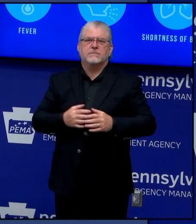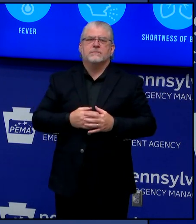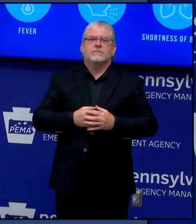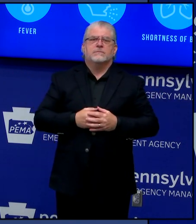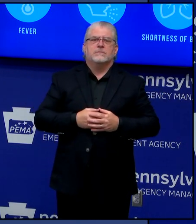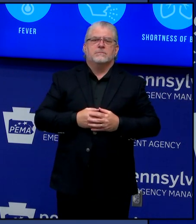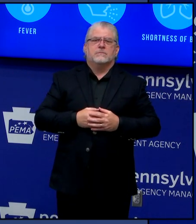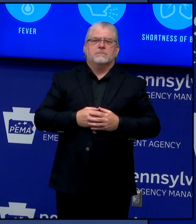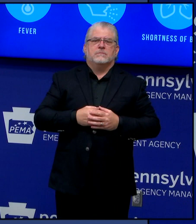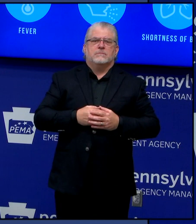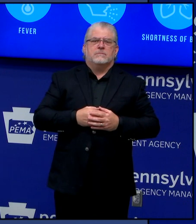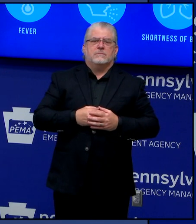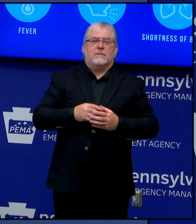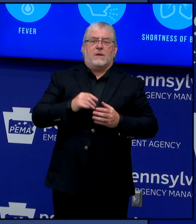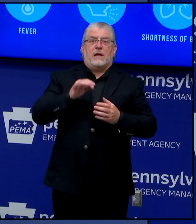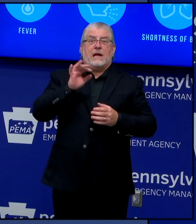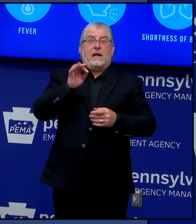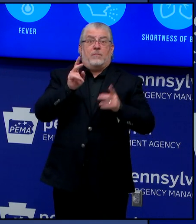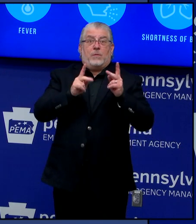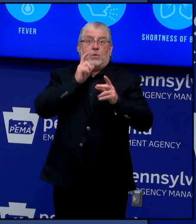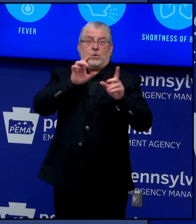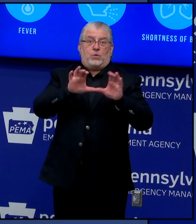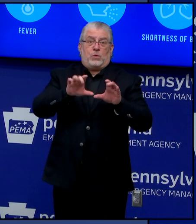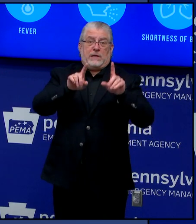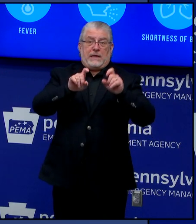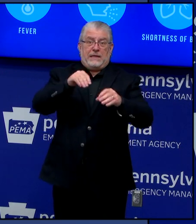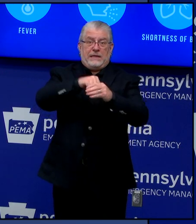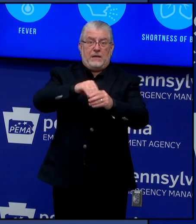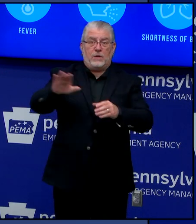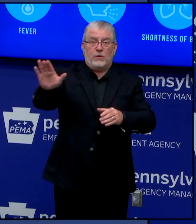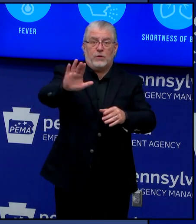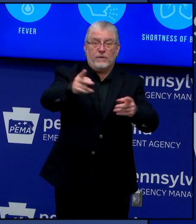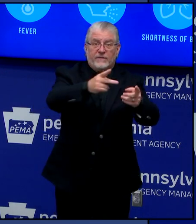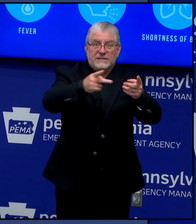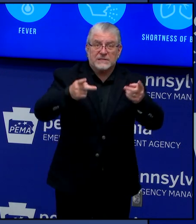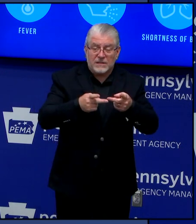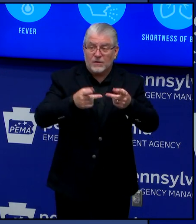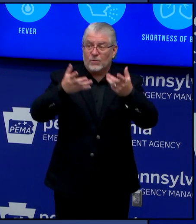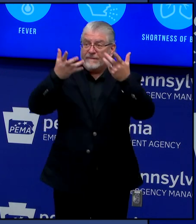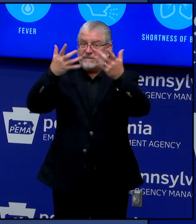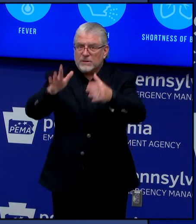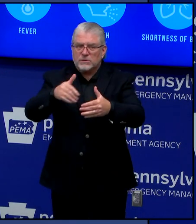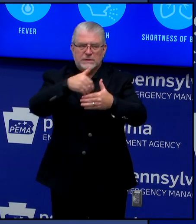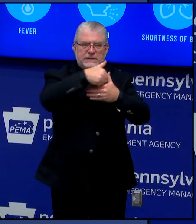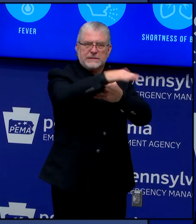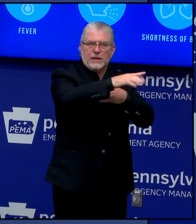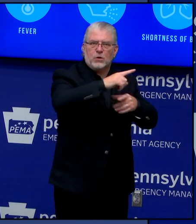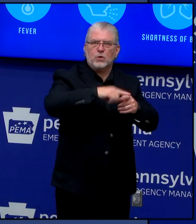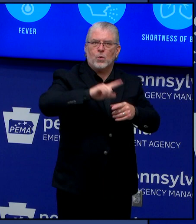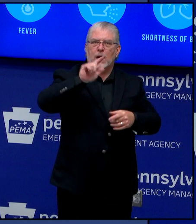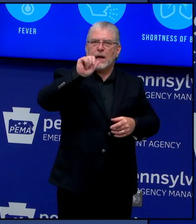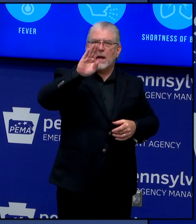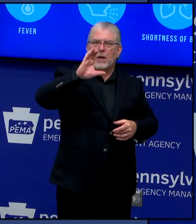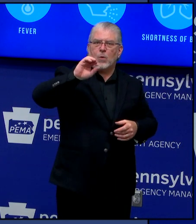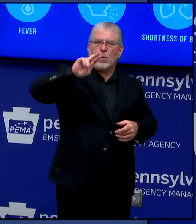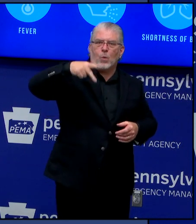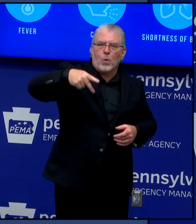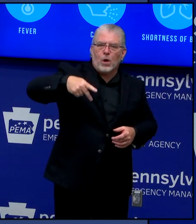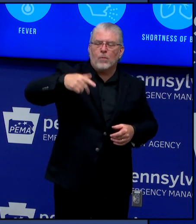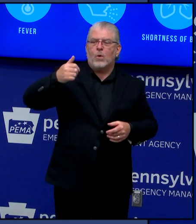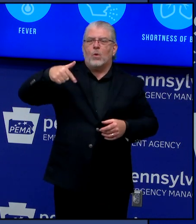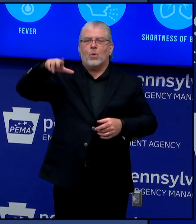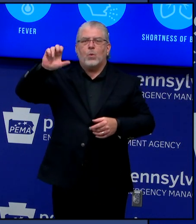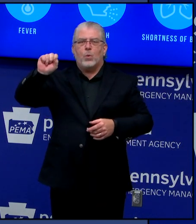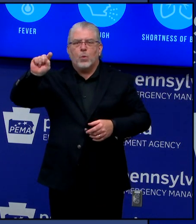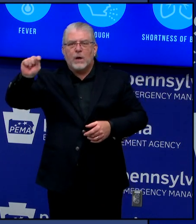tests at their own hospitals, or they're sending them out to LabCorp and Quest, which still do a large number of tests. And then we have